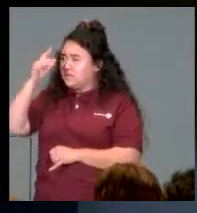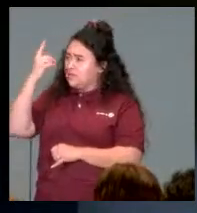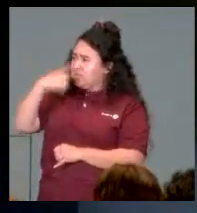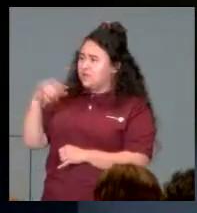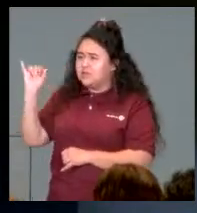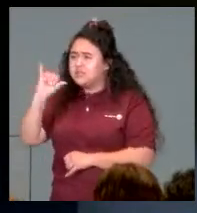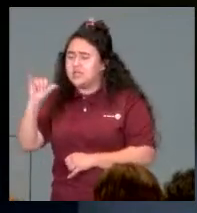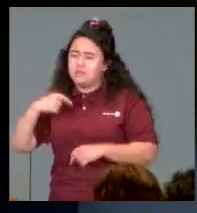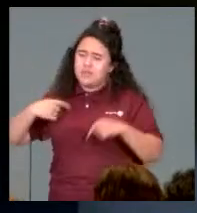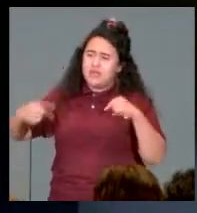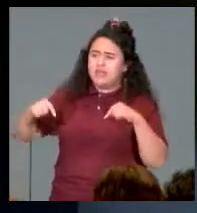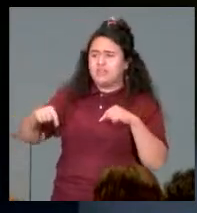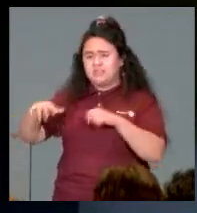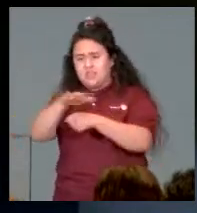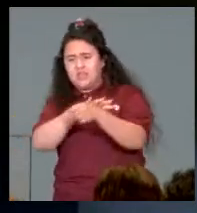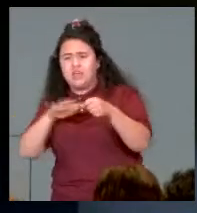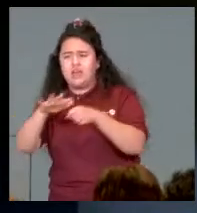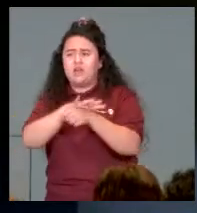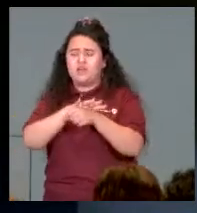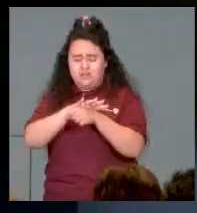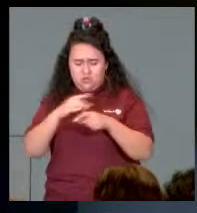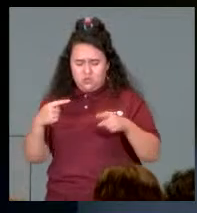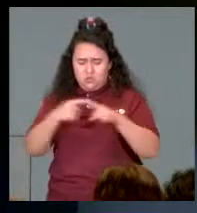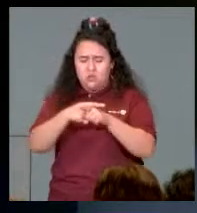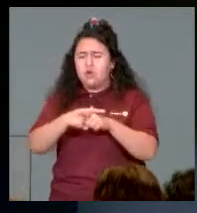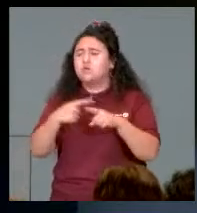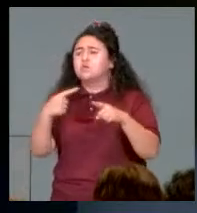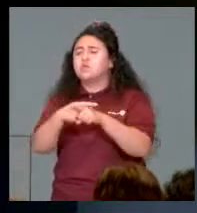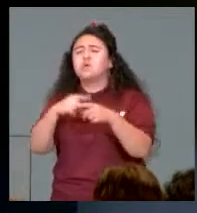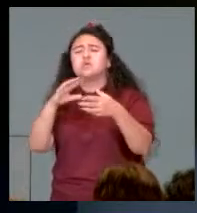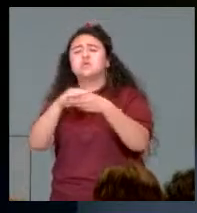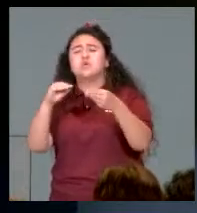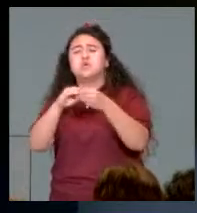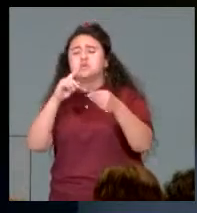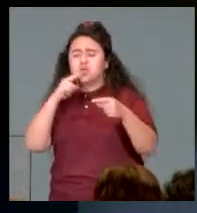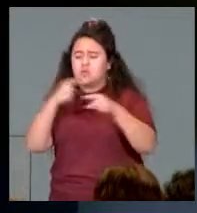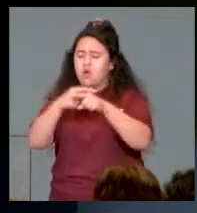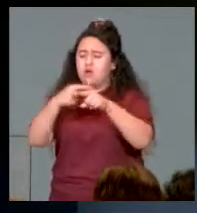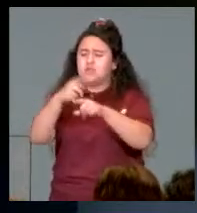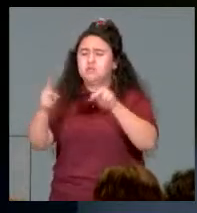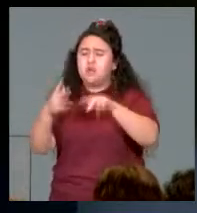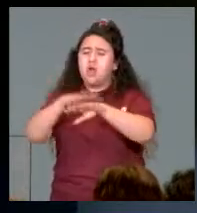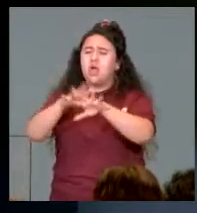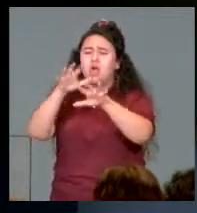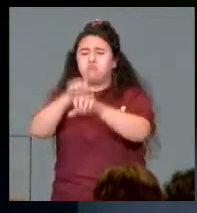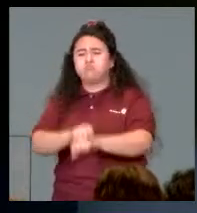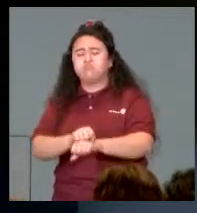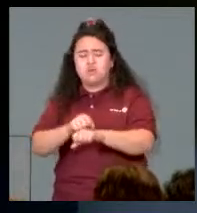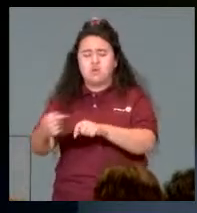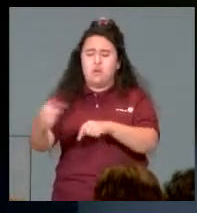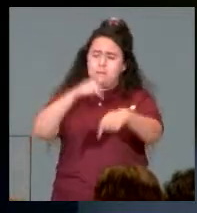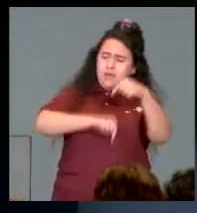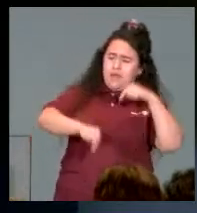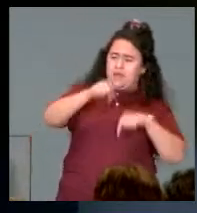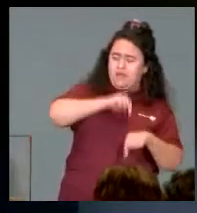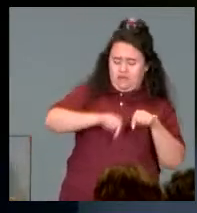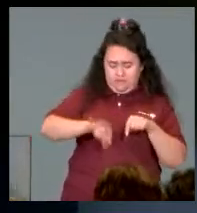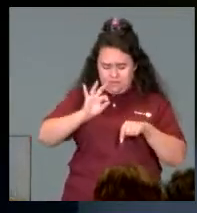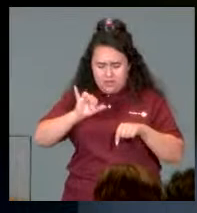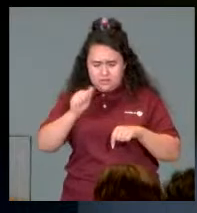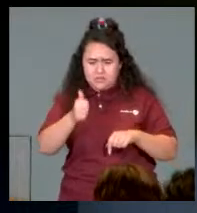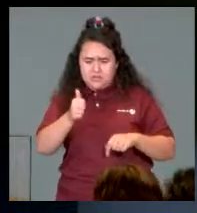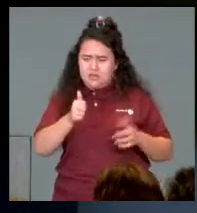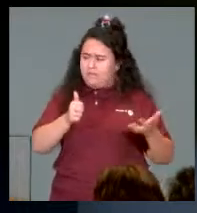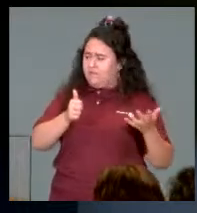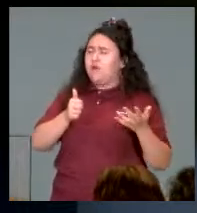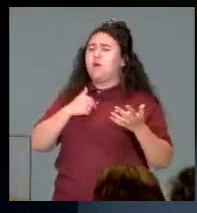the anxiety of the neighborhood. This is a crossroads. A crossroads narrative of so much crossroads, people get in the habit of turning back. Turn back only to find themselves remembering me, but